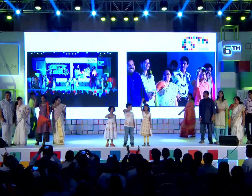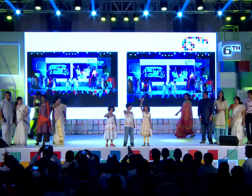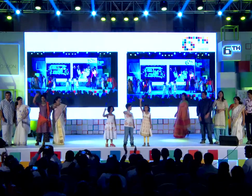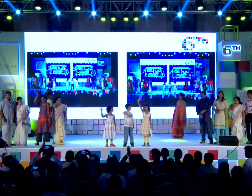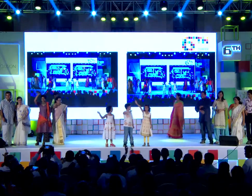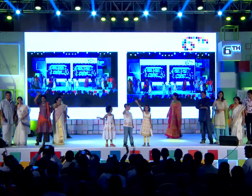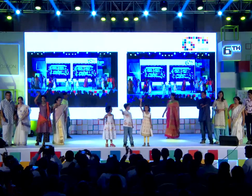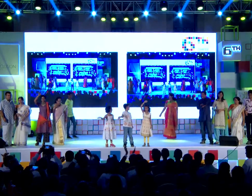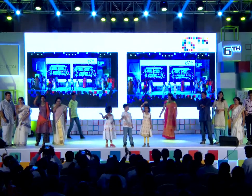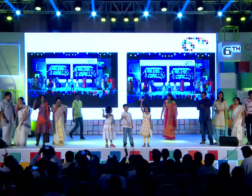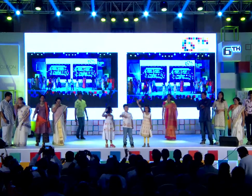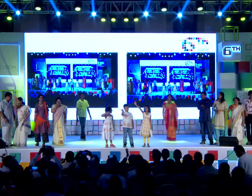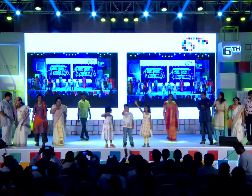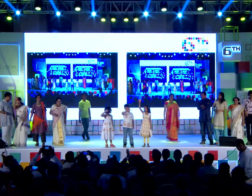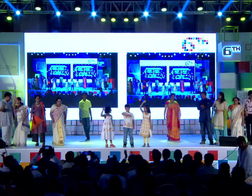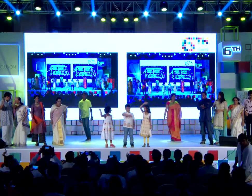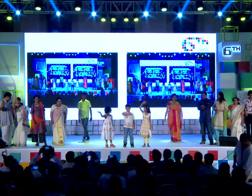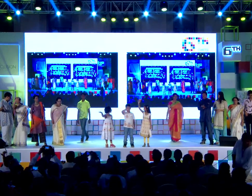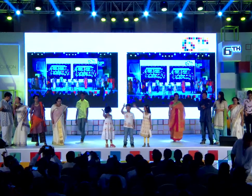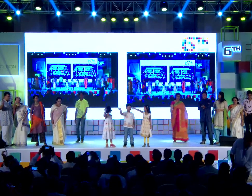watch me smile and dance like a